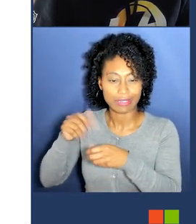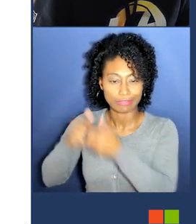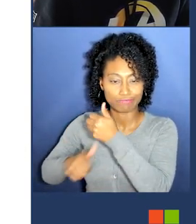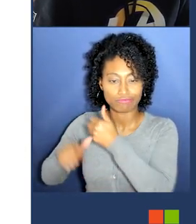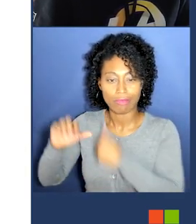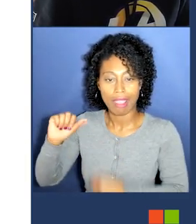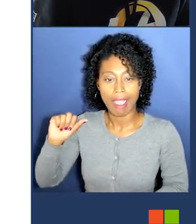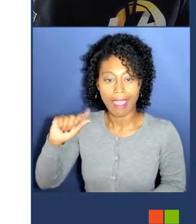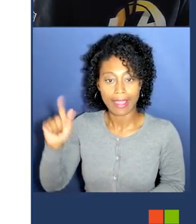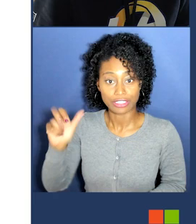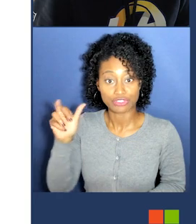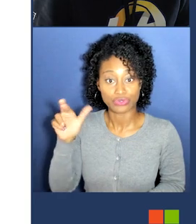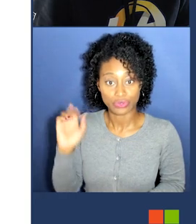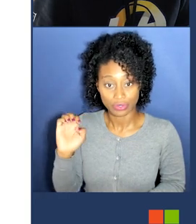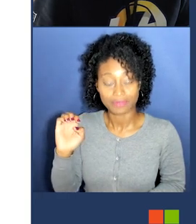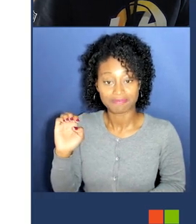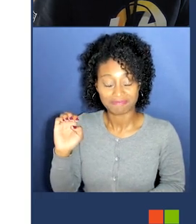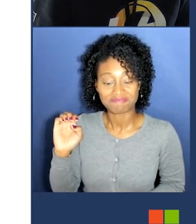in turn